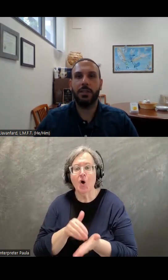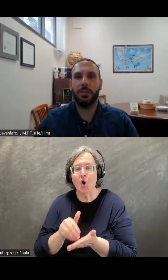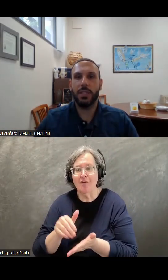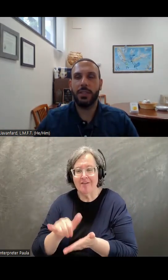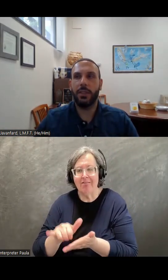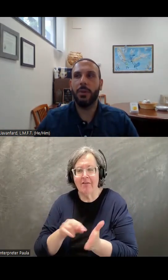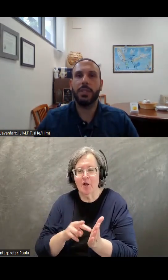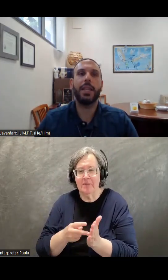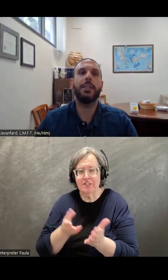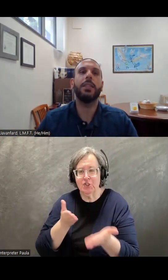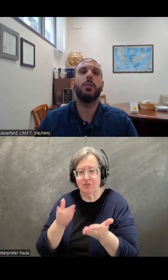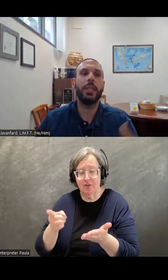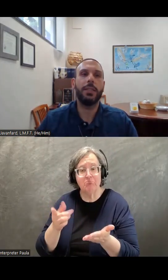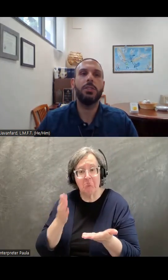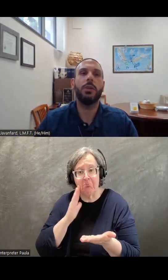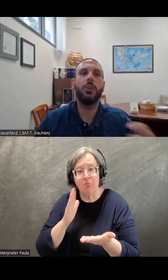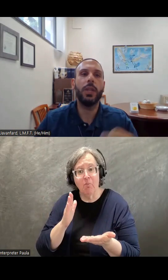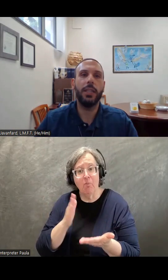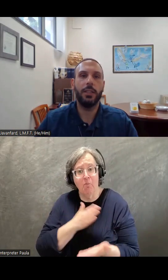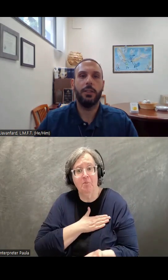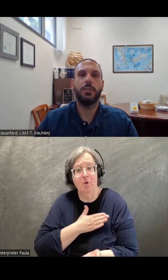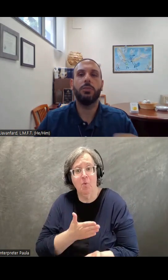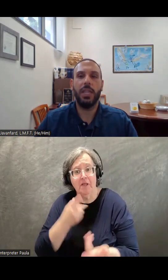being the services that they're most likely willing to